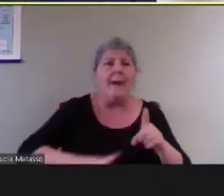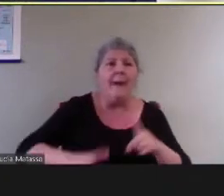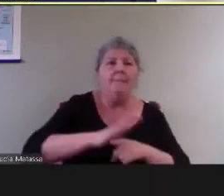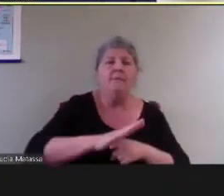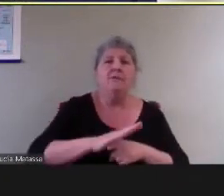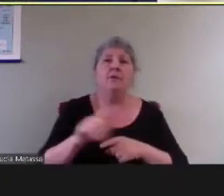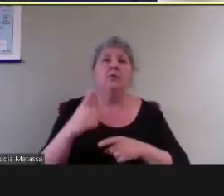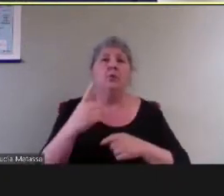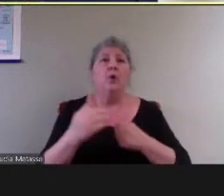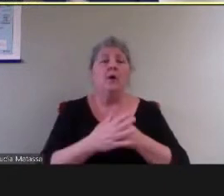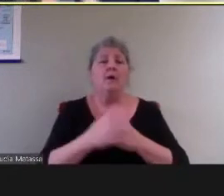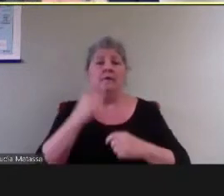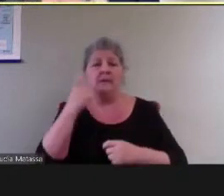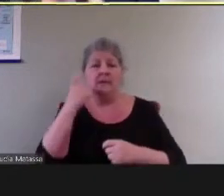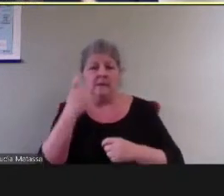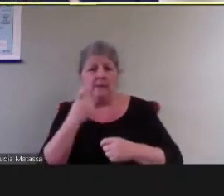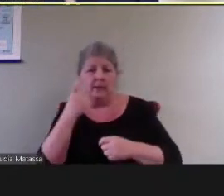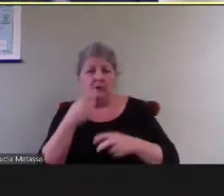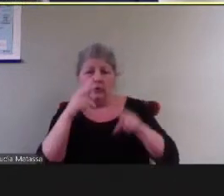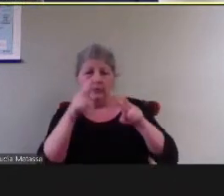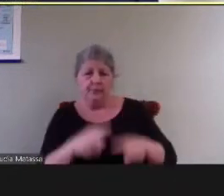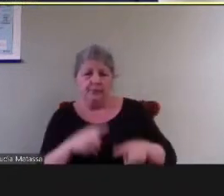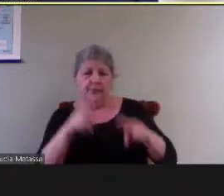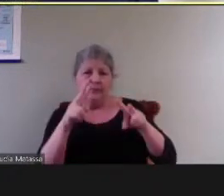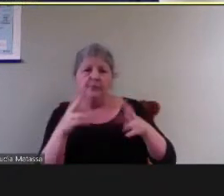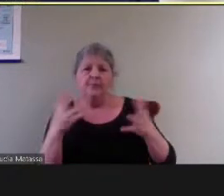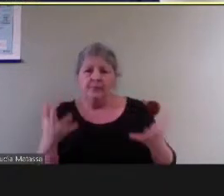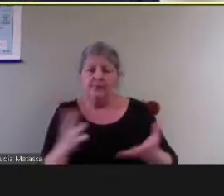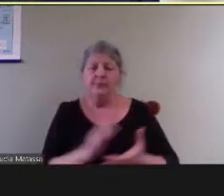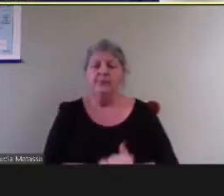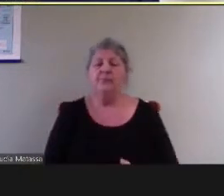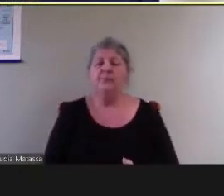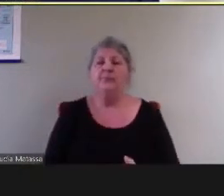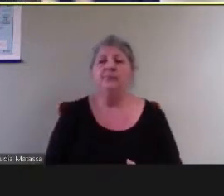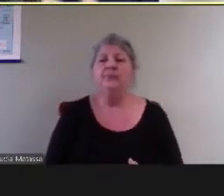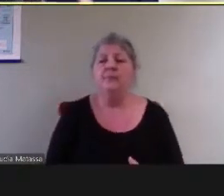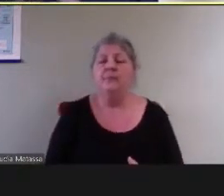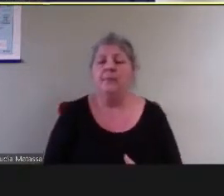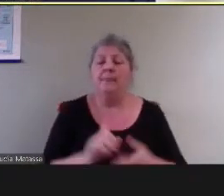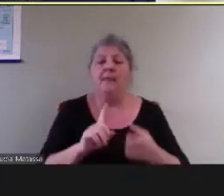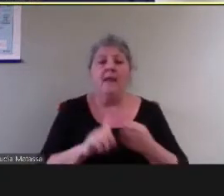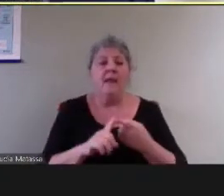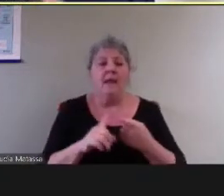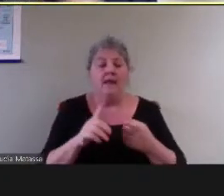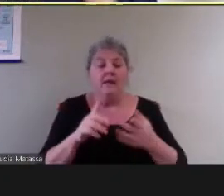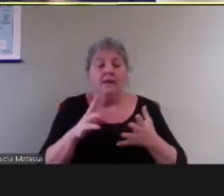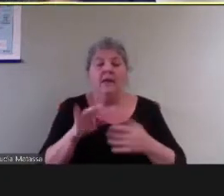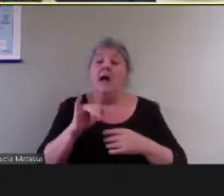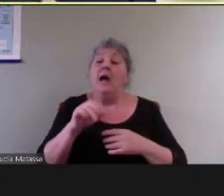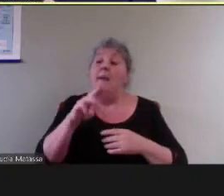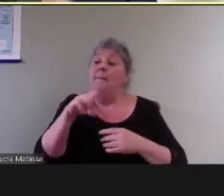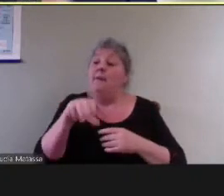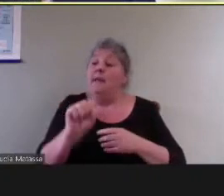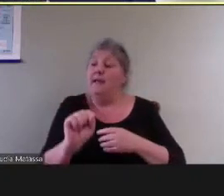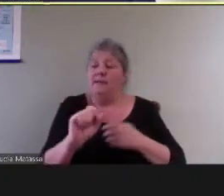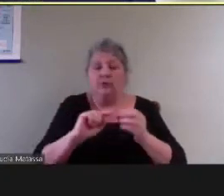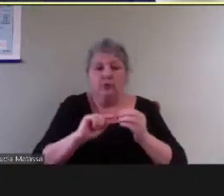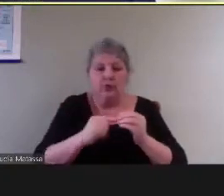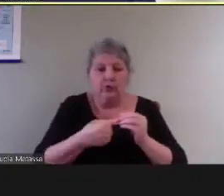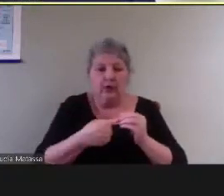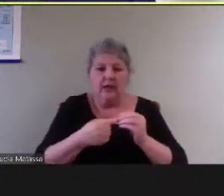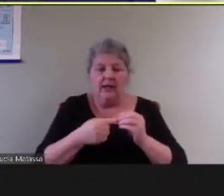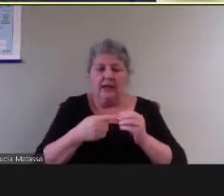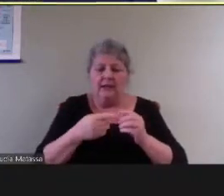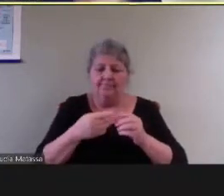of suspicion as opposed to one of safety and trust. And while the IPS tries and strives